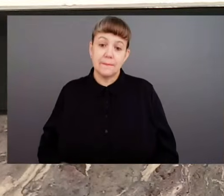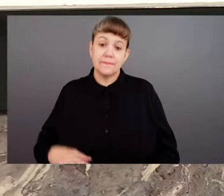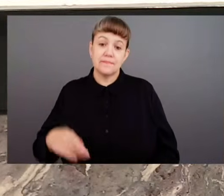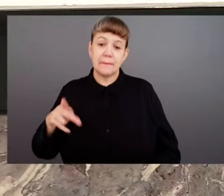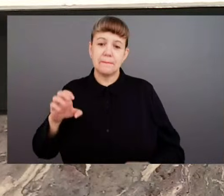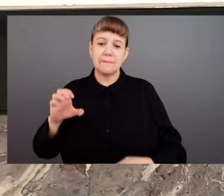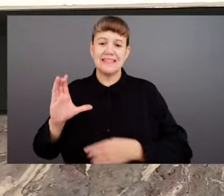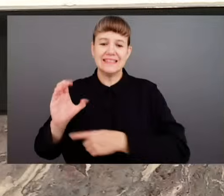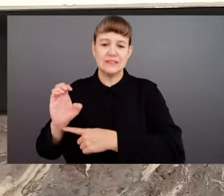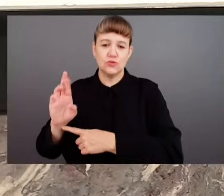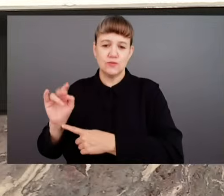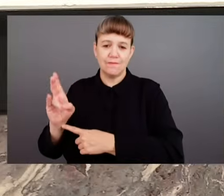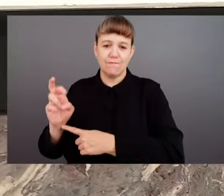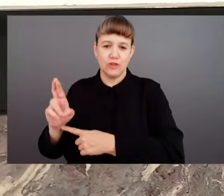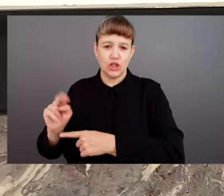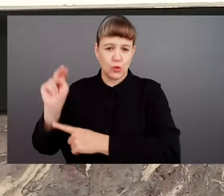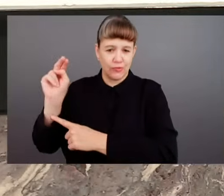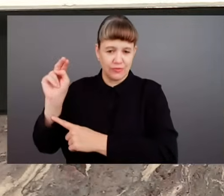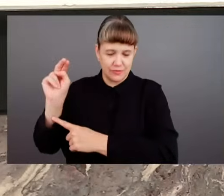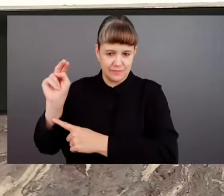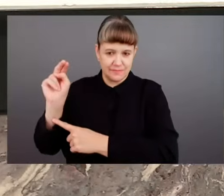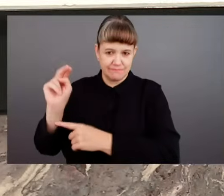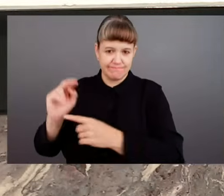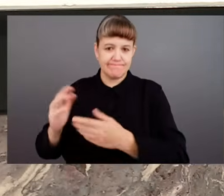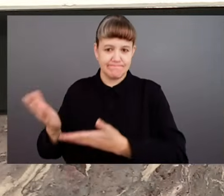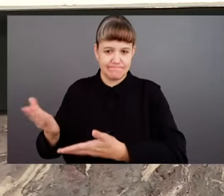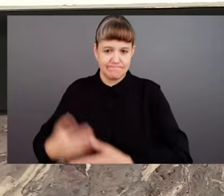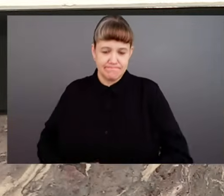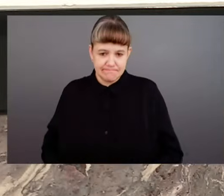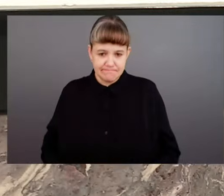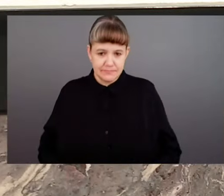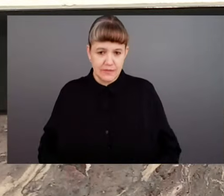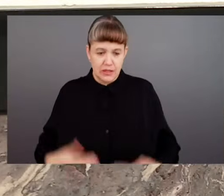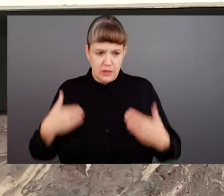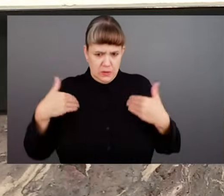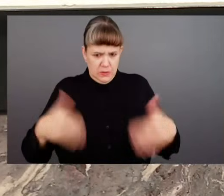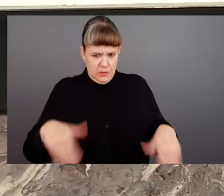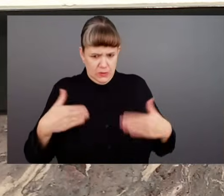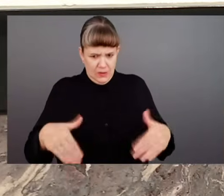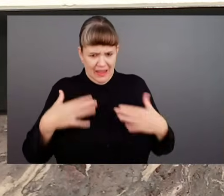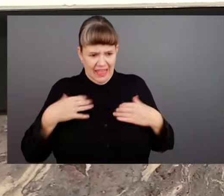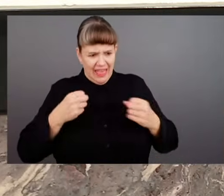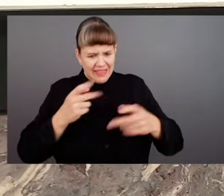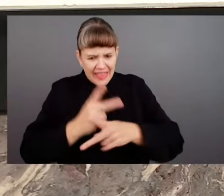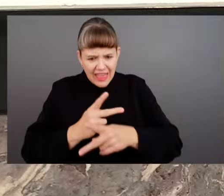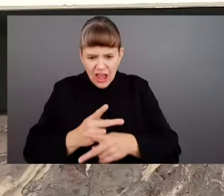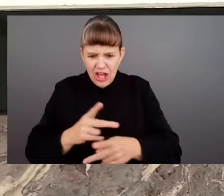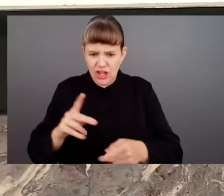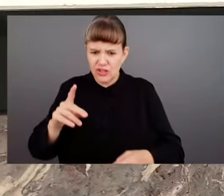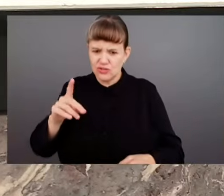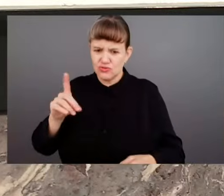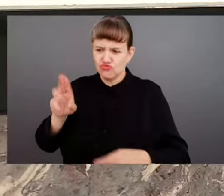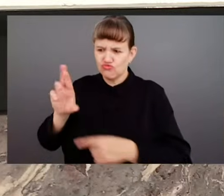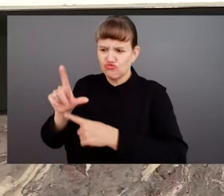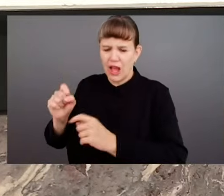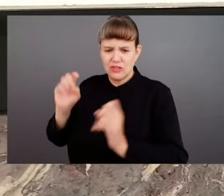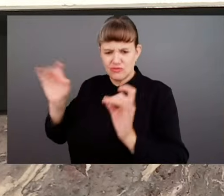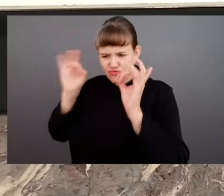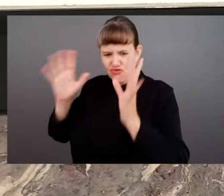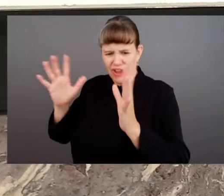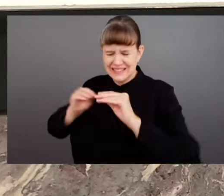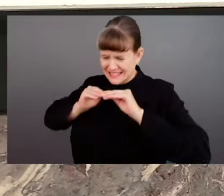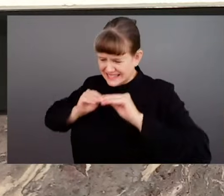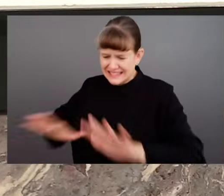it has hit rural communities the hardest, especially in Peace River North. I need to raise a